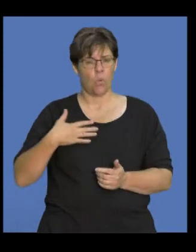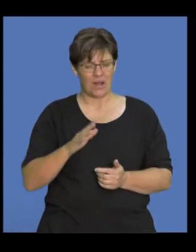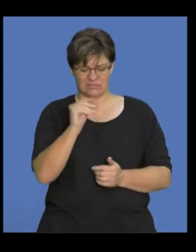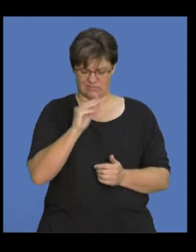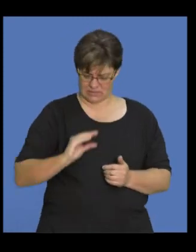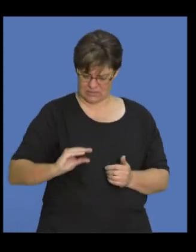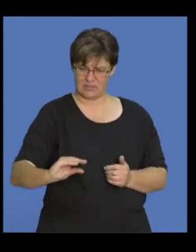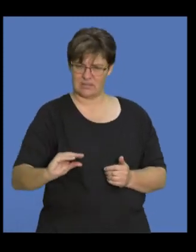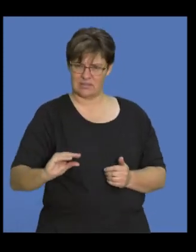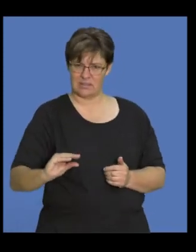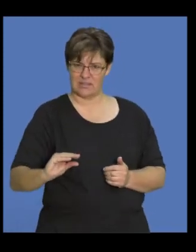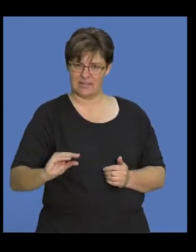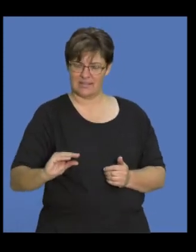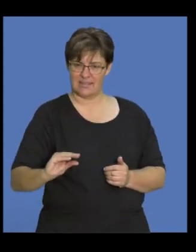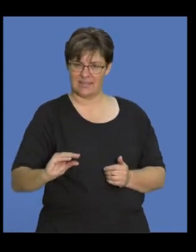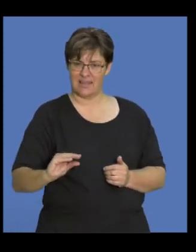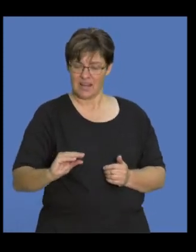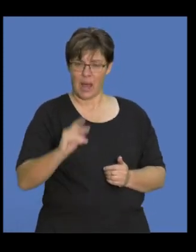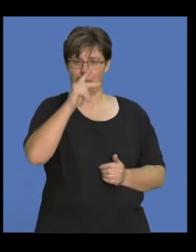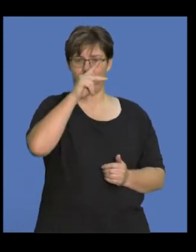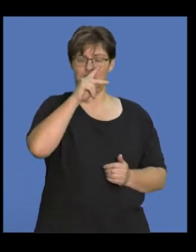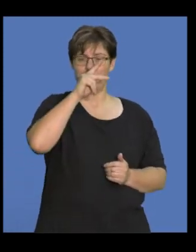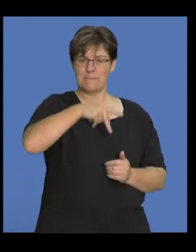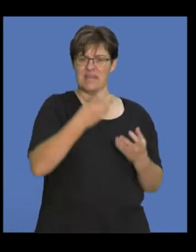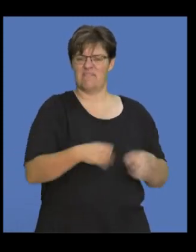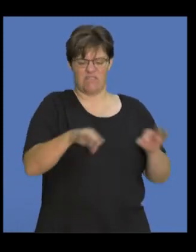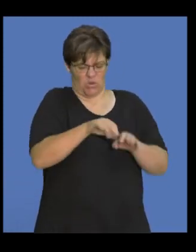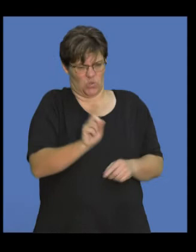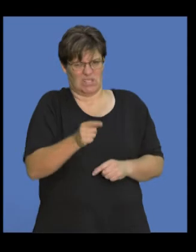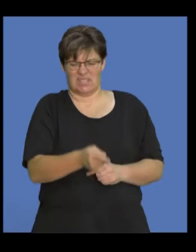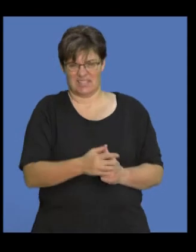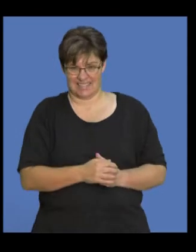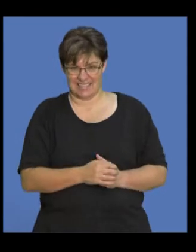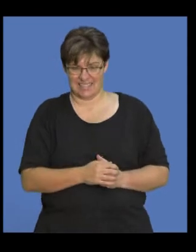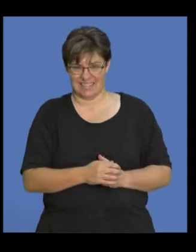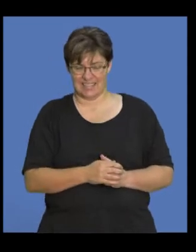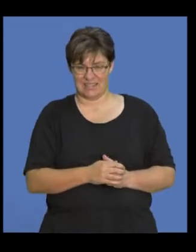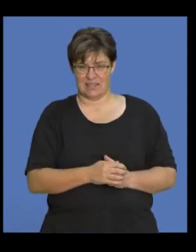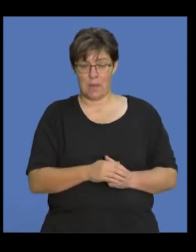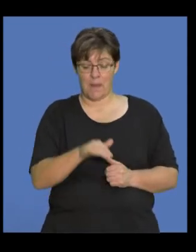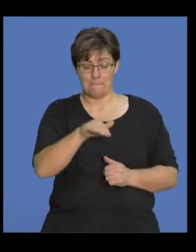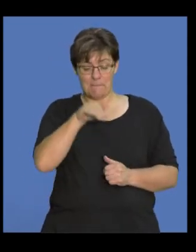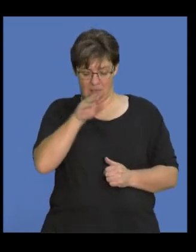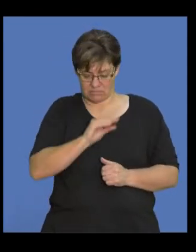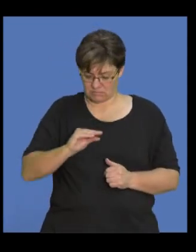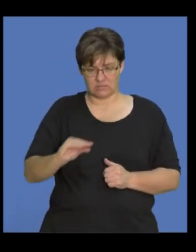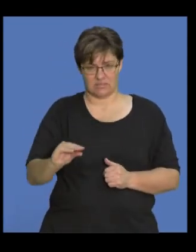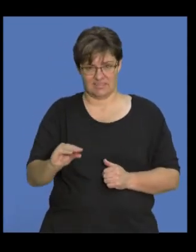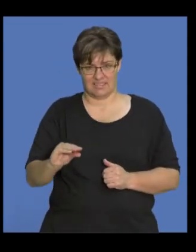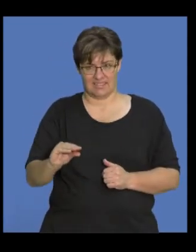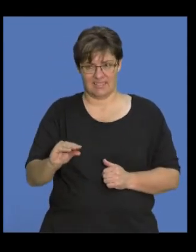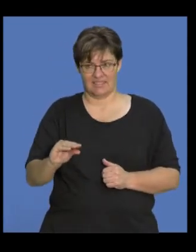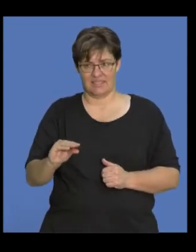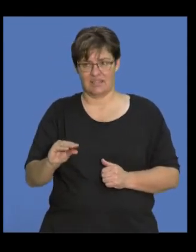I invest now talks about the P value. So what must I put in the bank now so